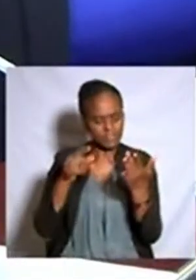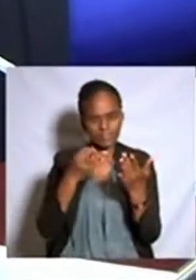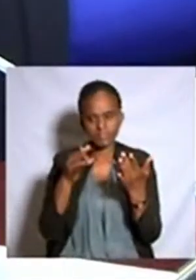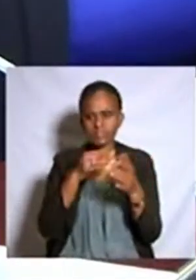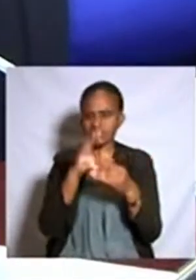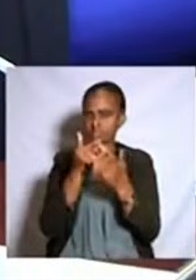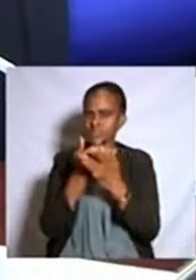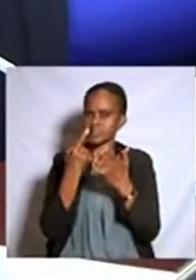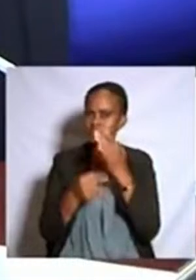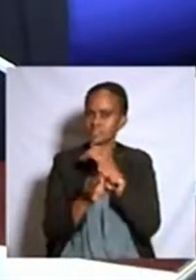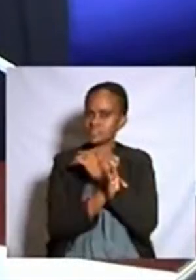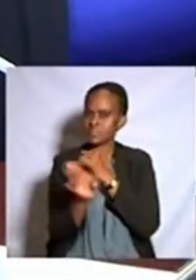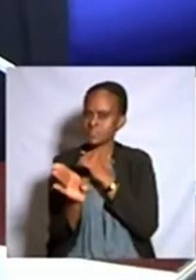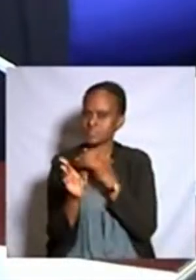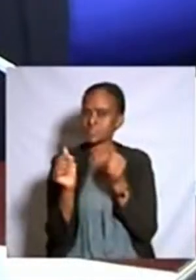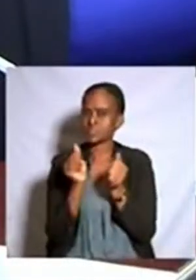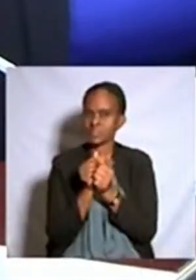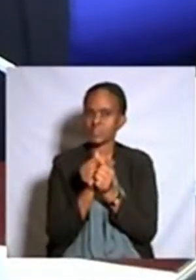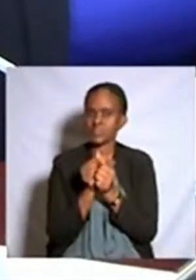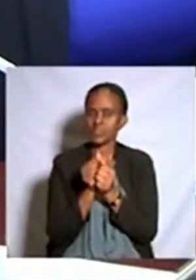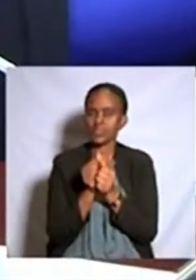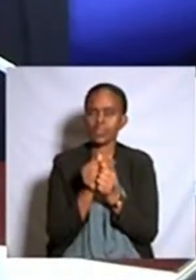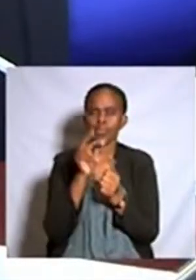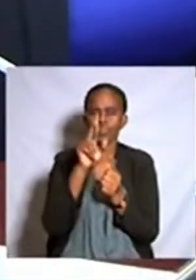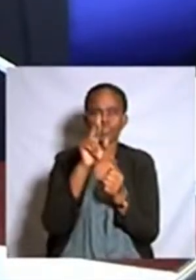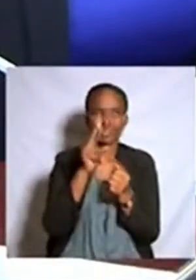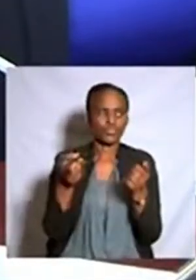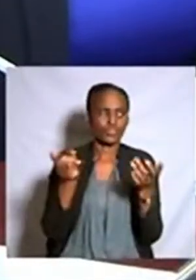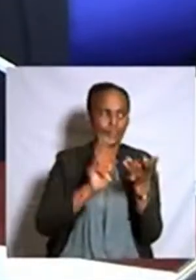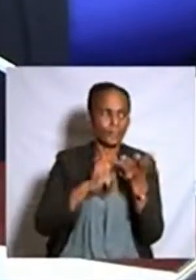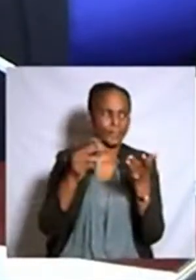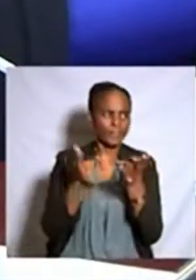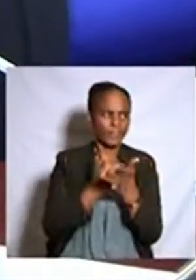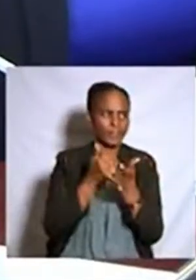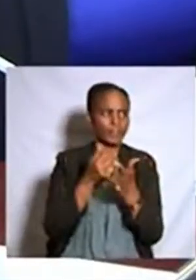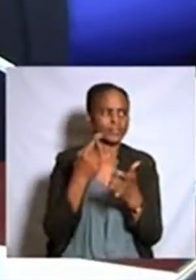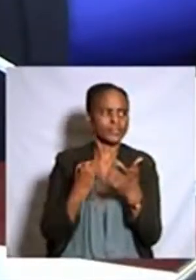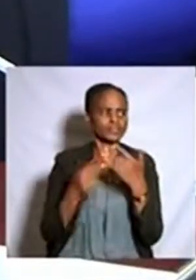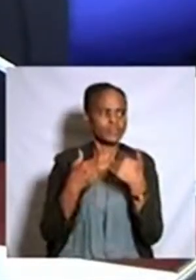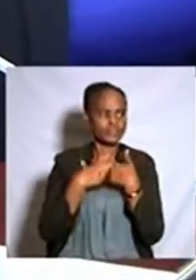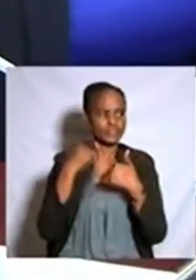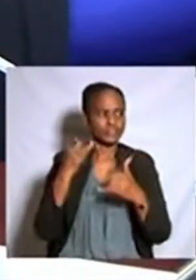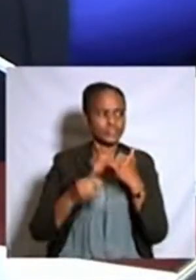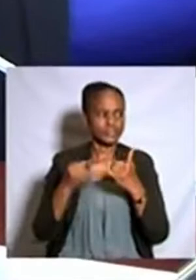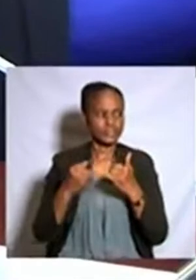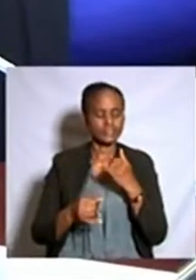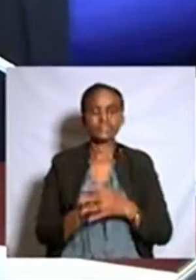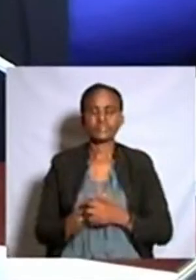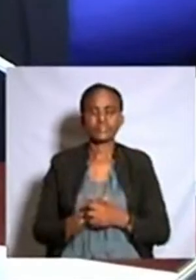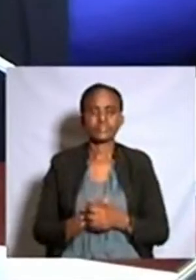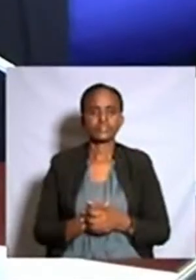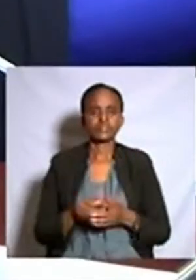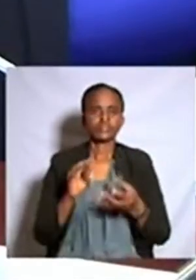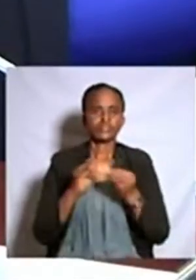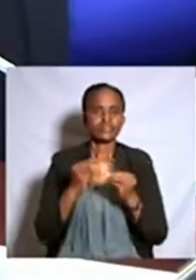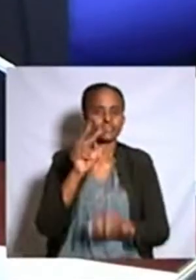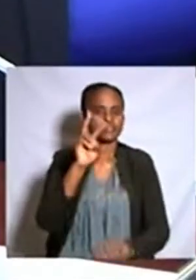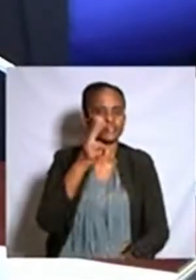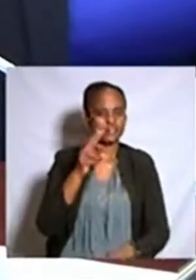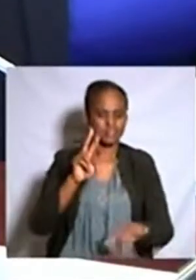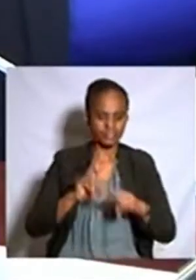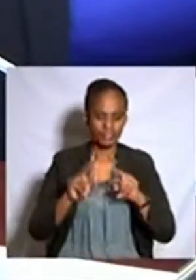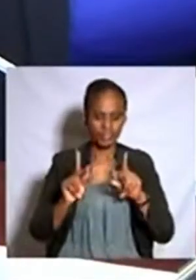client subdivision alongside renewal of the consent that had expired. For item 2, Chair, is